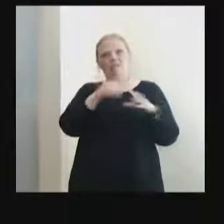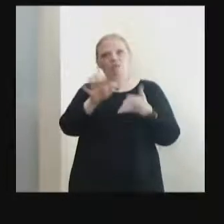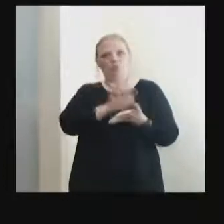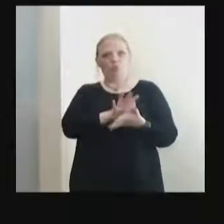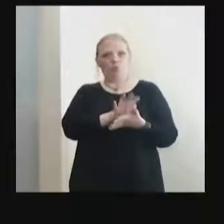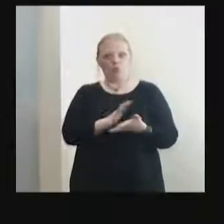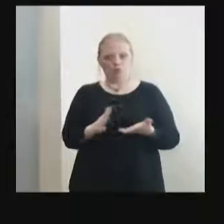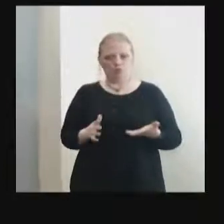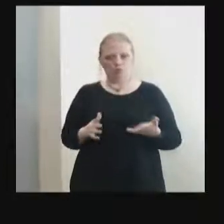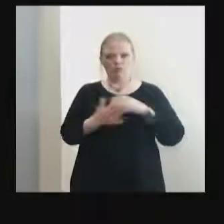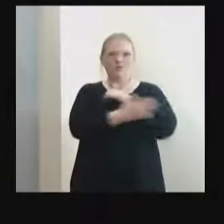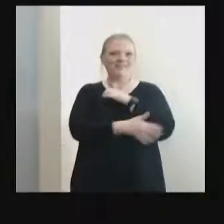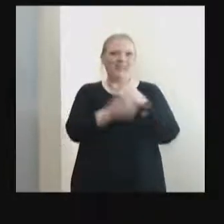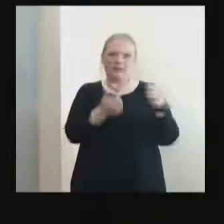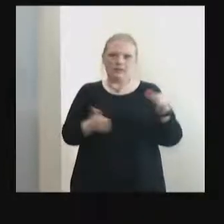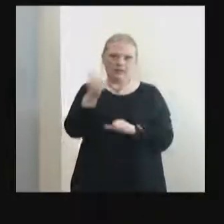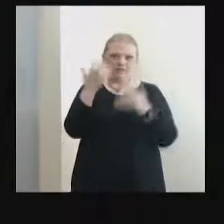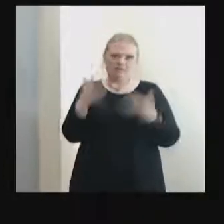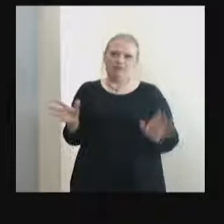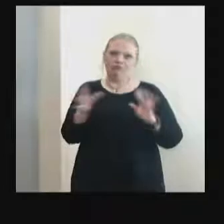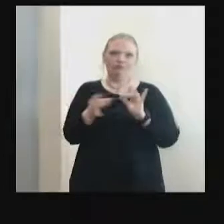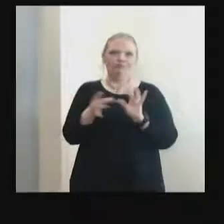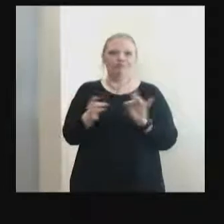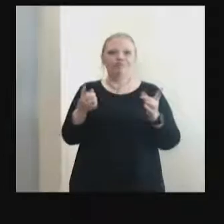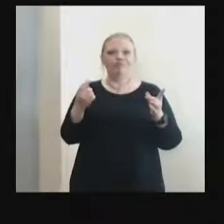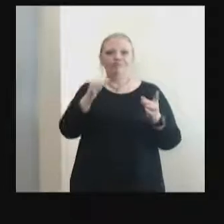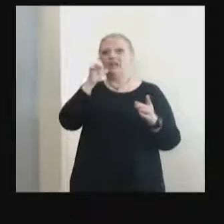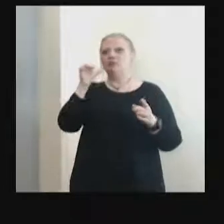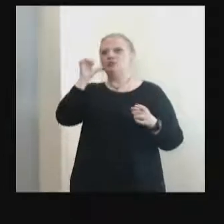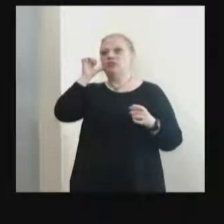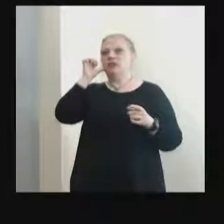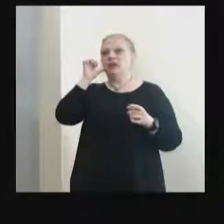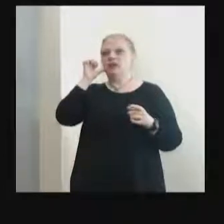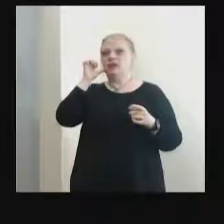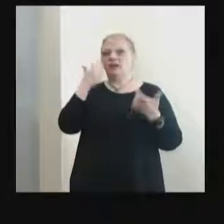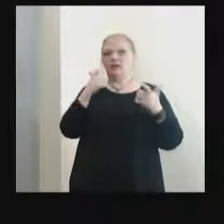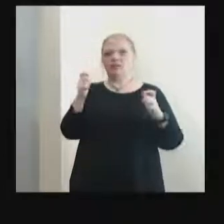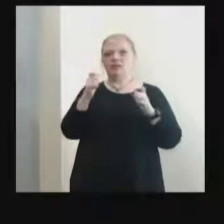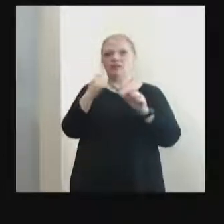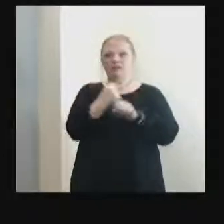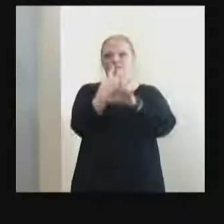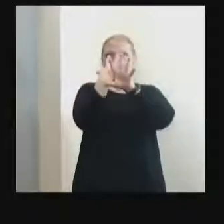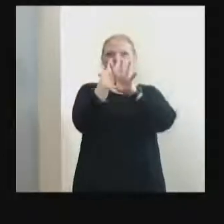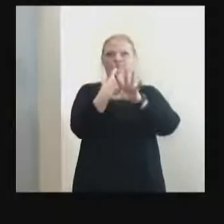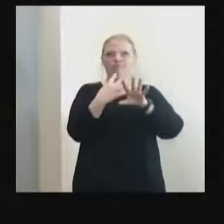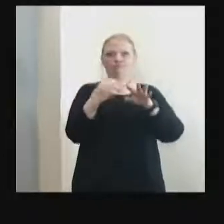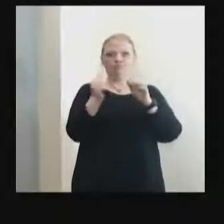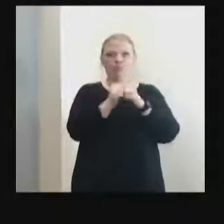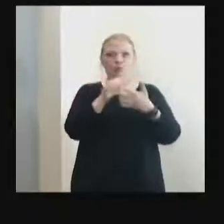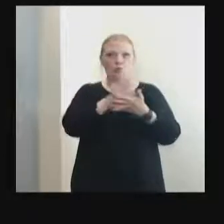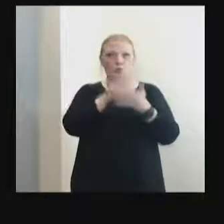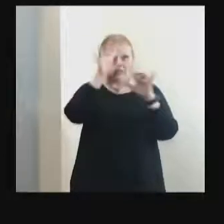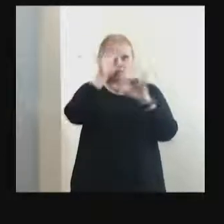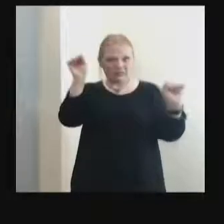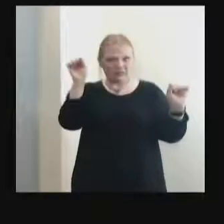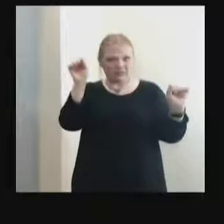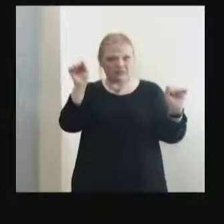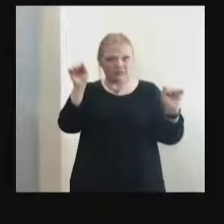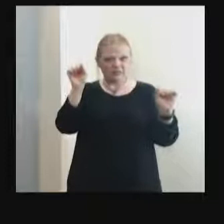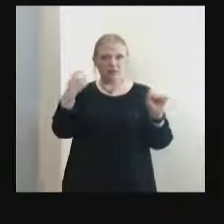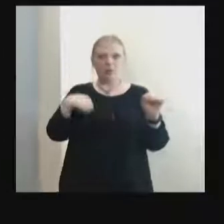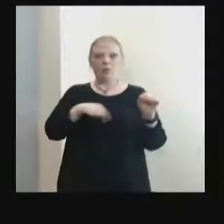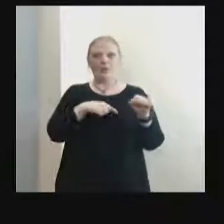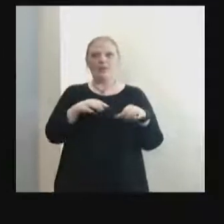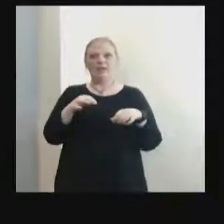schools. And as the county executive mentioned, we've had, yesterday we had a big webinar with our school superintendents, and we explained